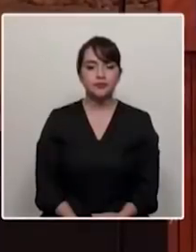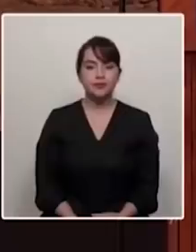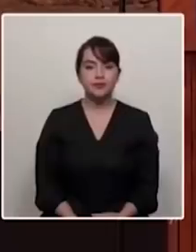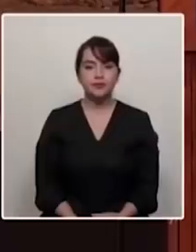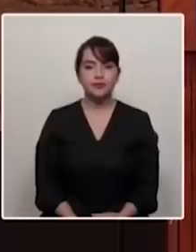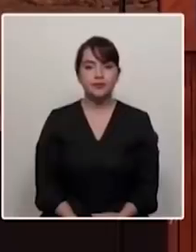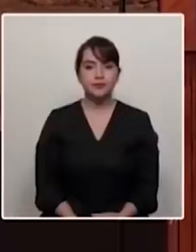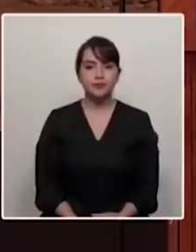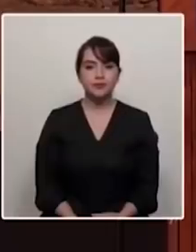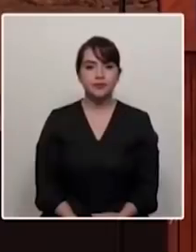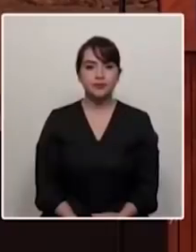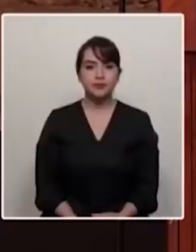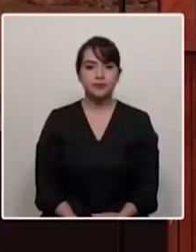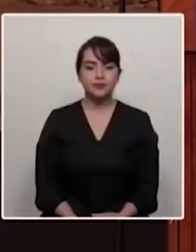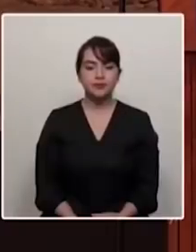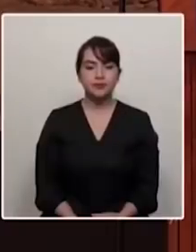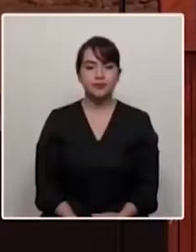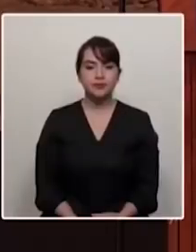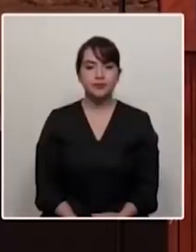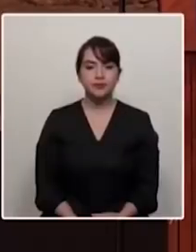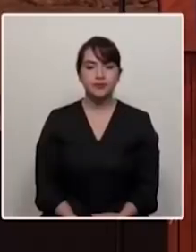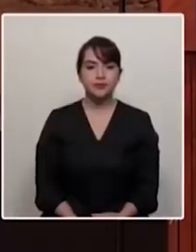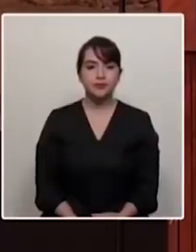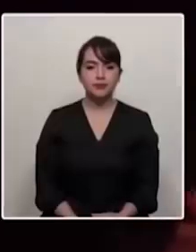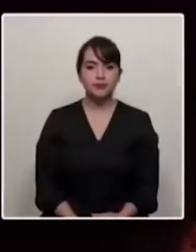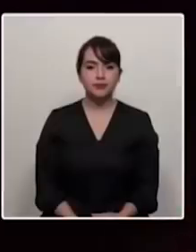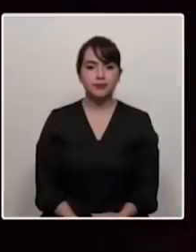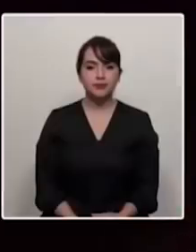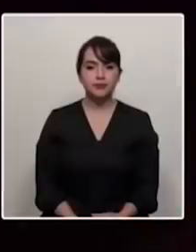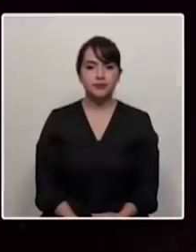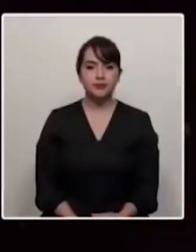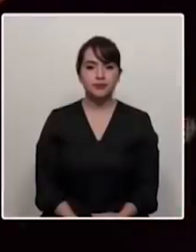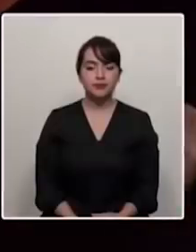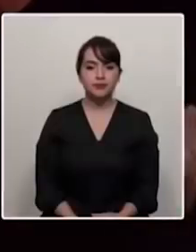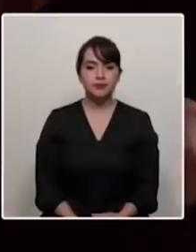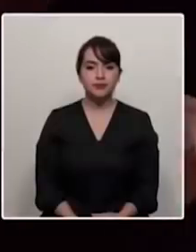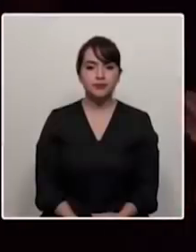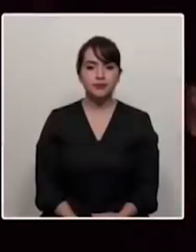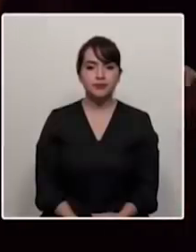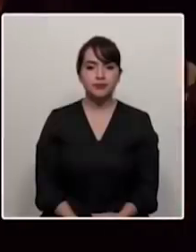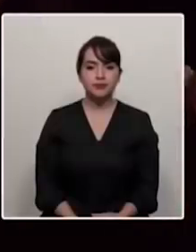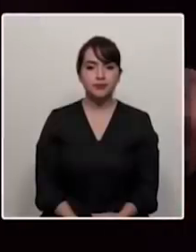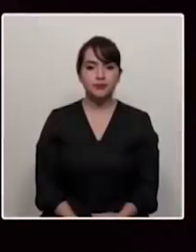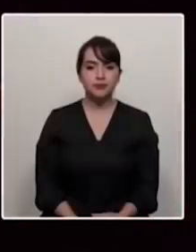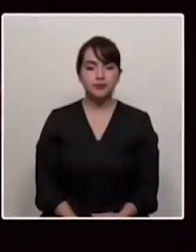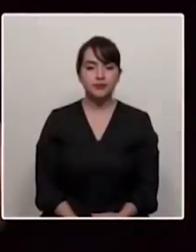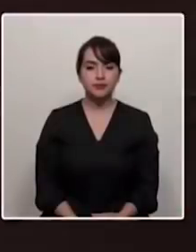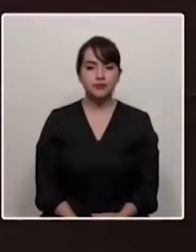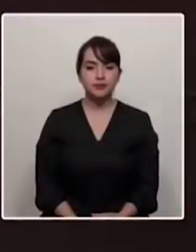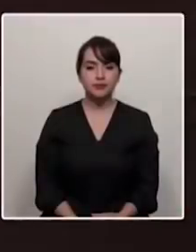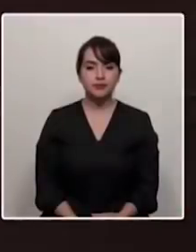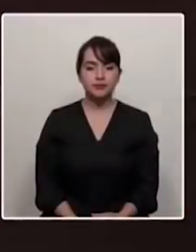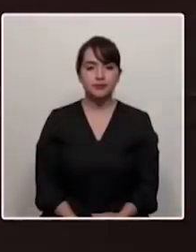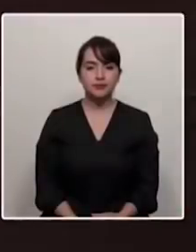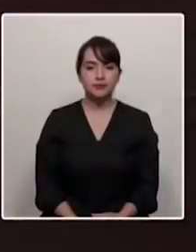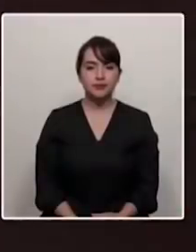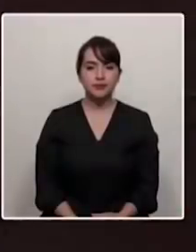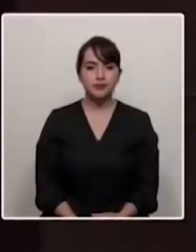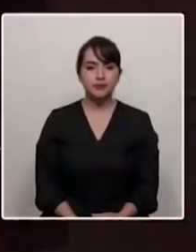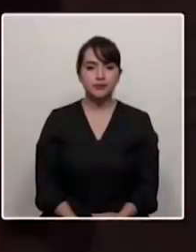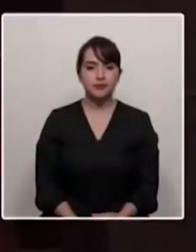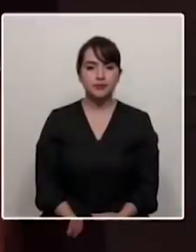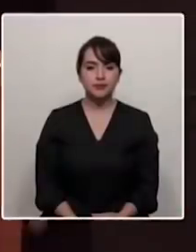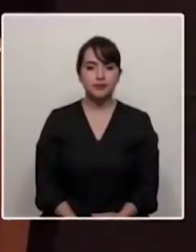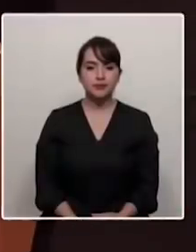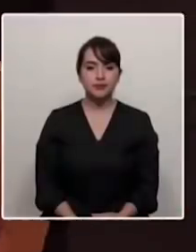plans to nationalize parts of the country's mining industry. Work on the final version of the draft's underway. Chileans are set to vote on it September 4th. Some